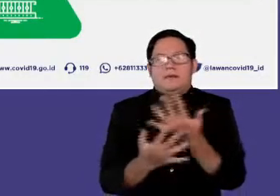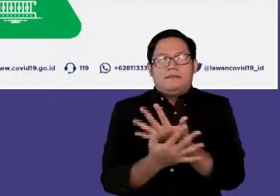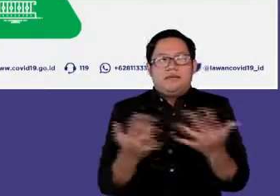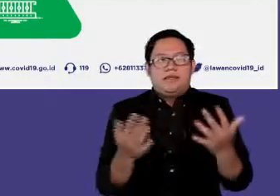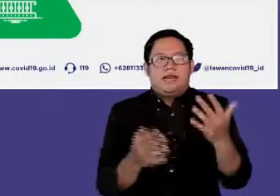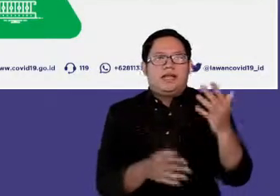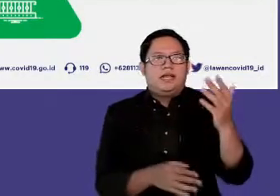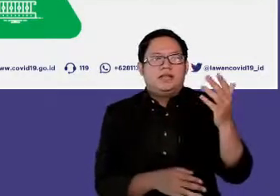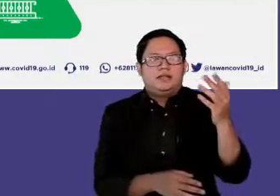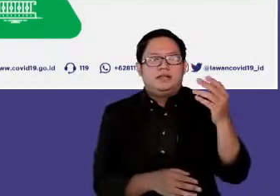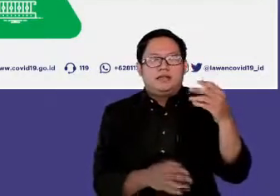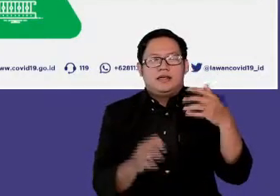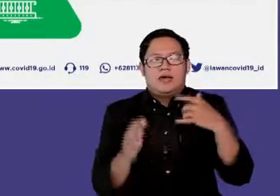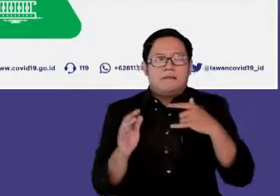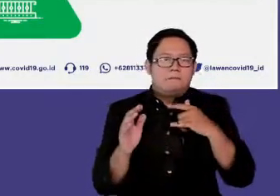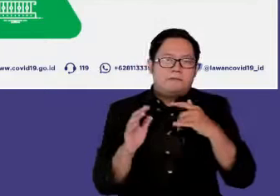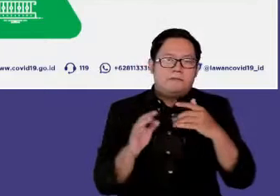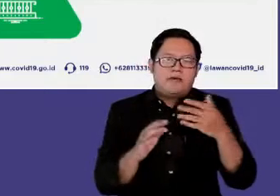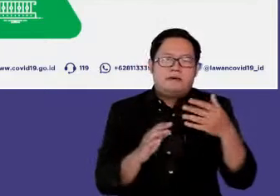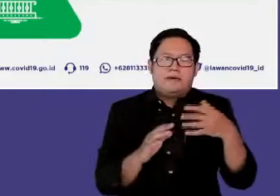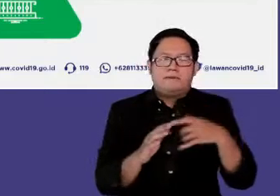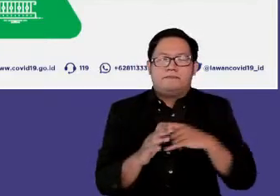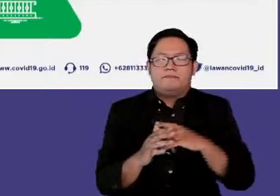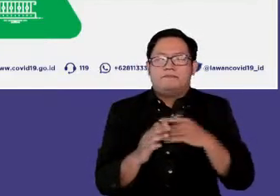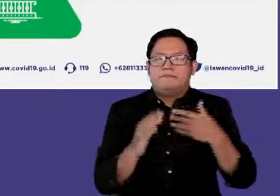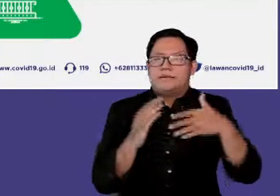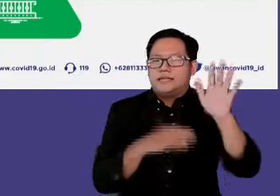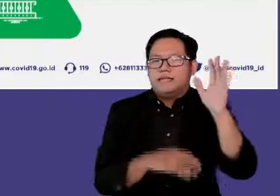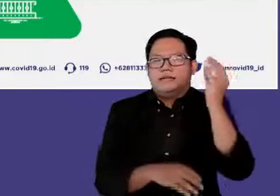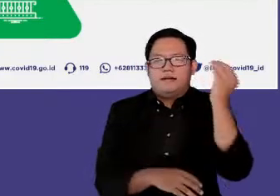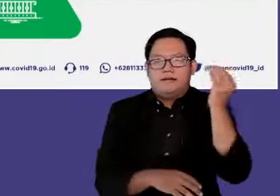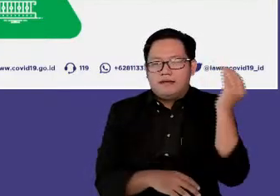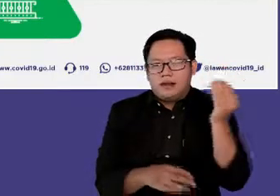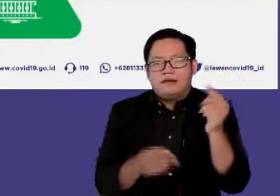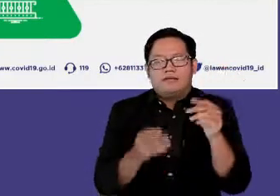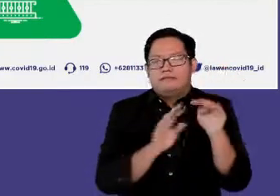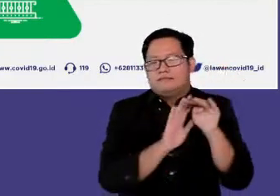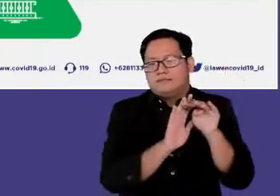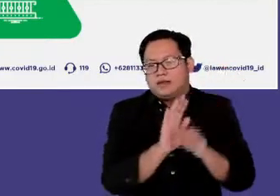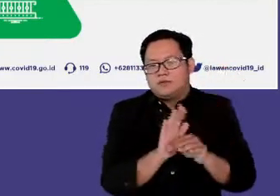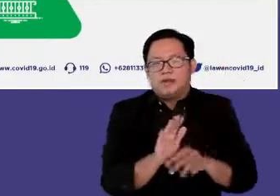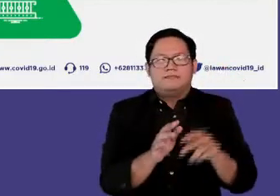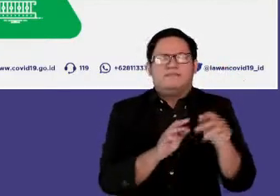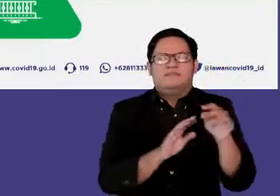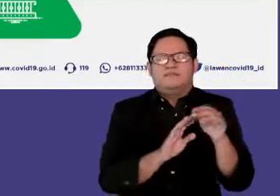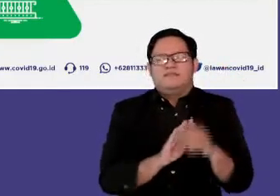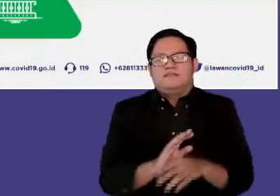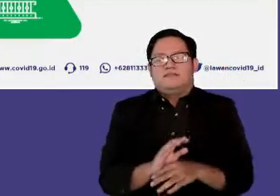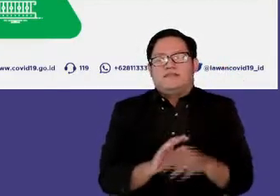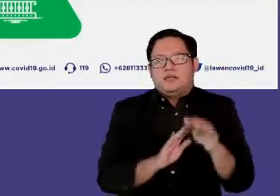doing activities outside the home. Despite this excellent achievement, Indonesia believes